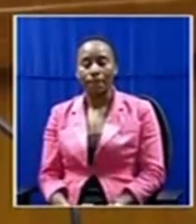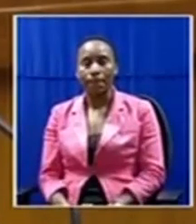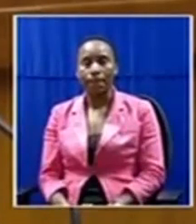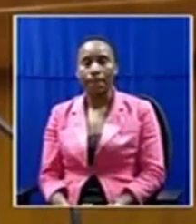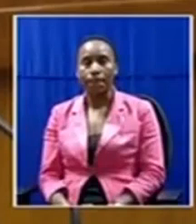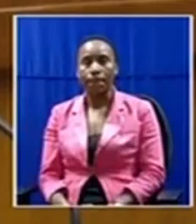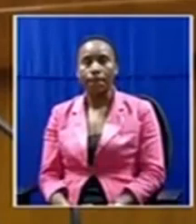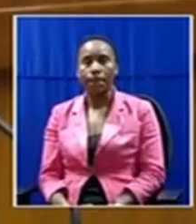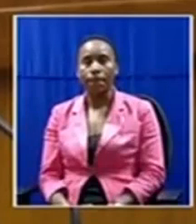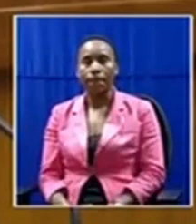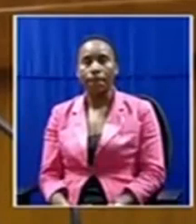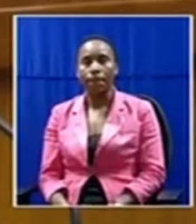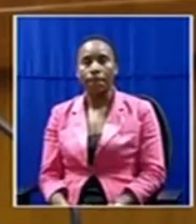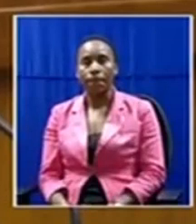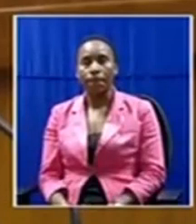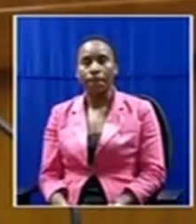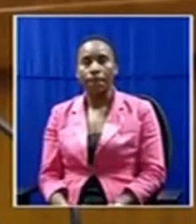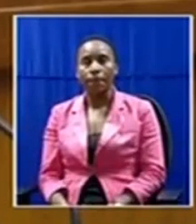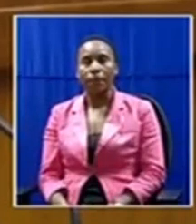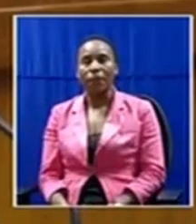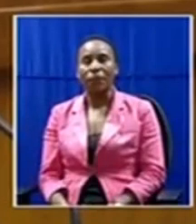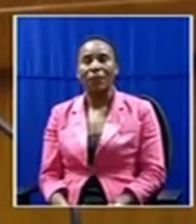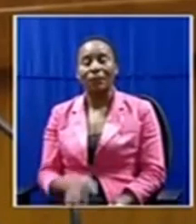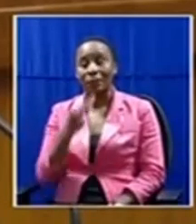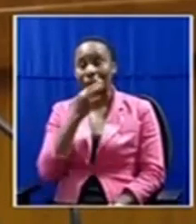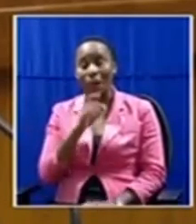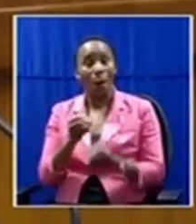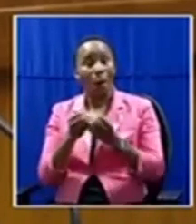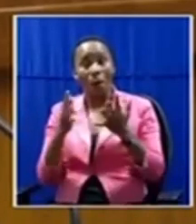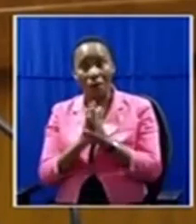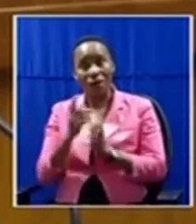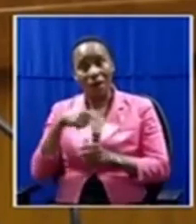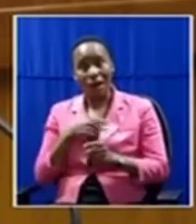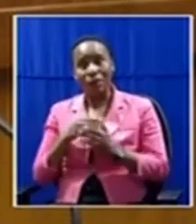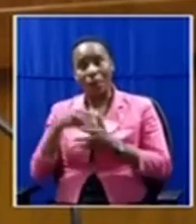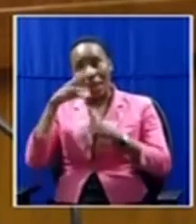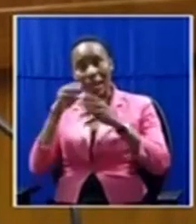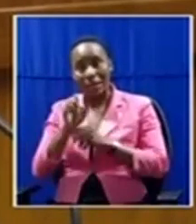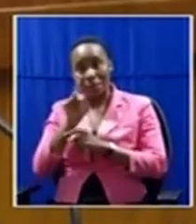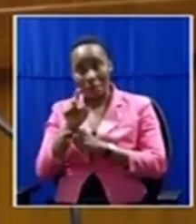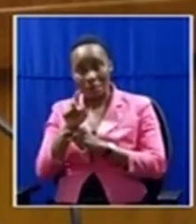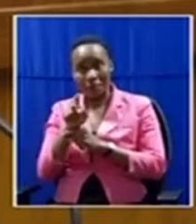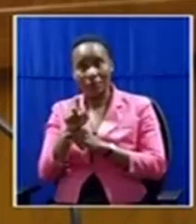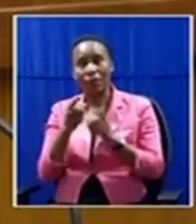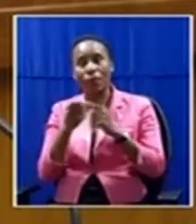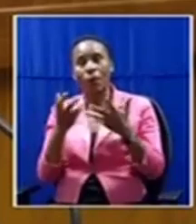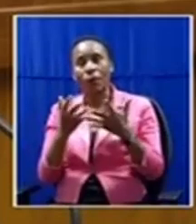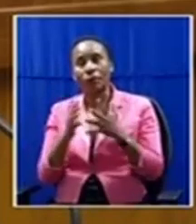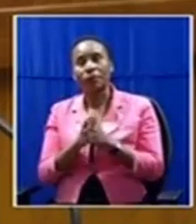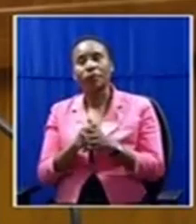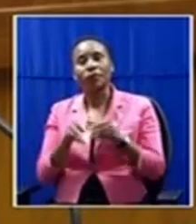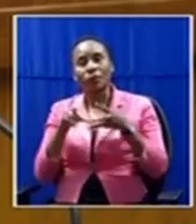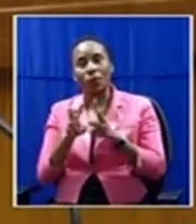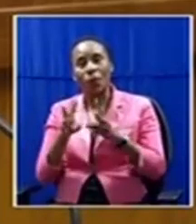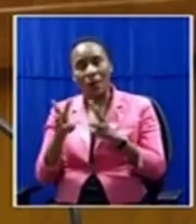Suffice to say, there's a lot for us to learn from the way they are